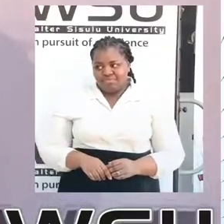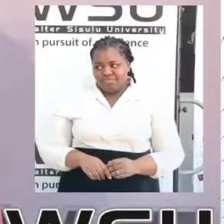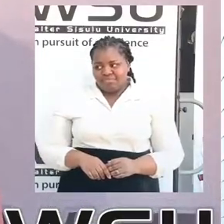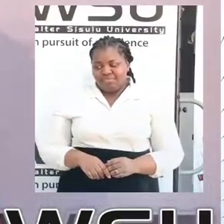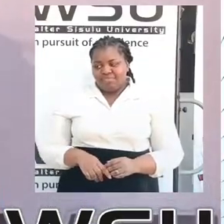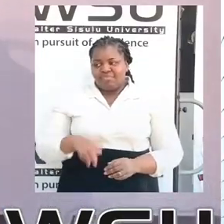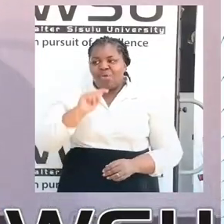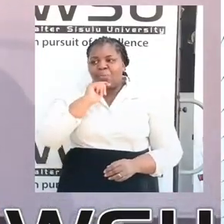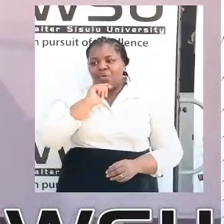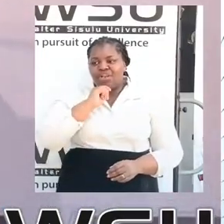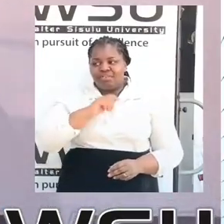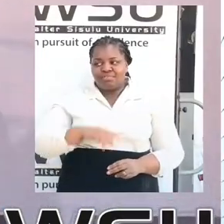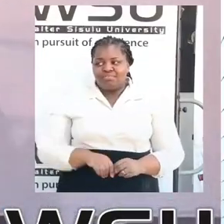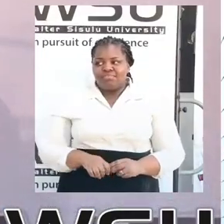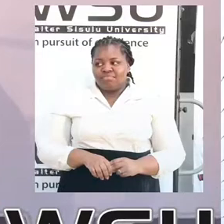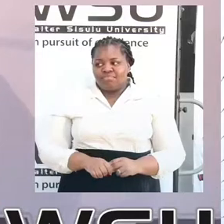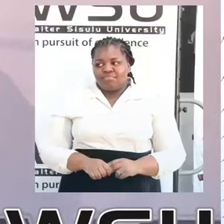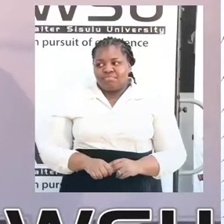Good morning.